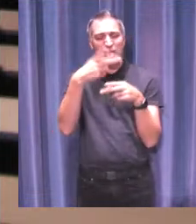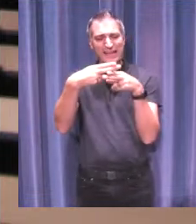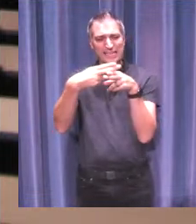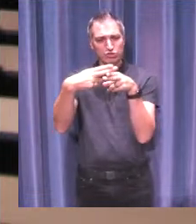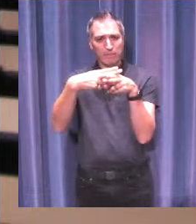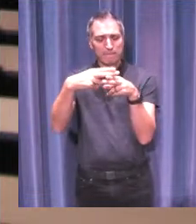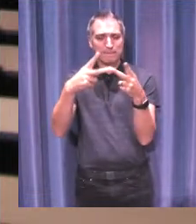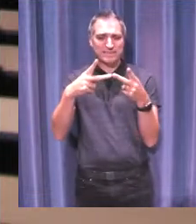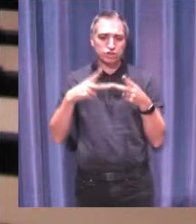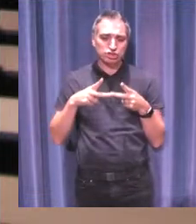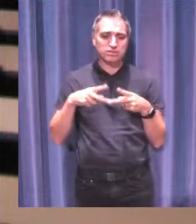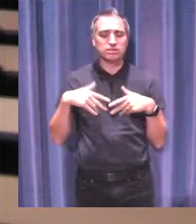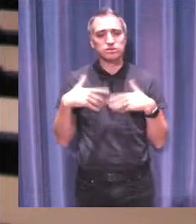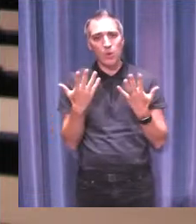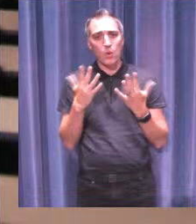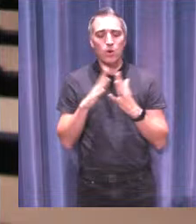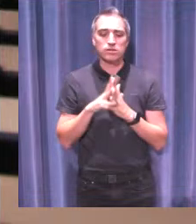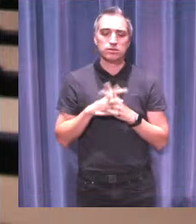so